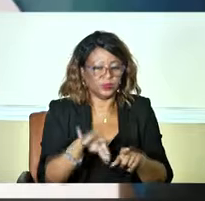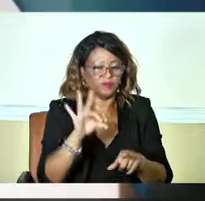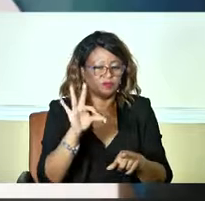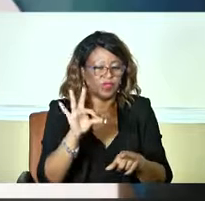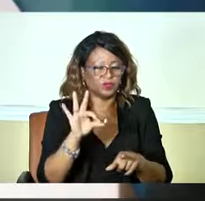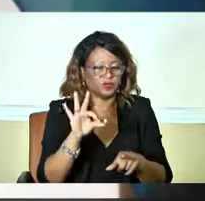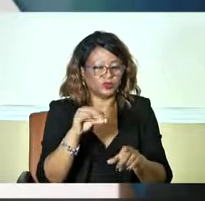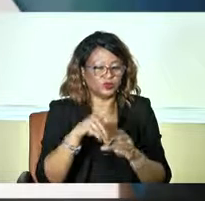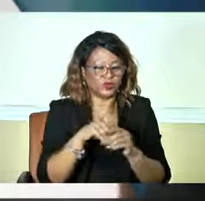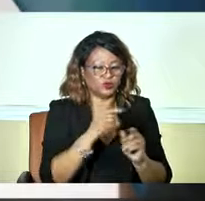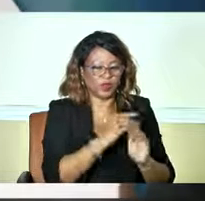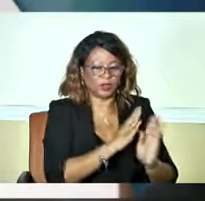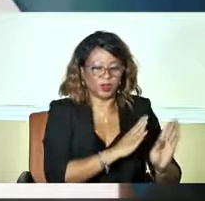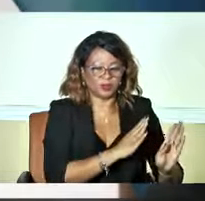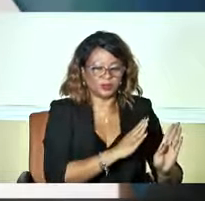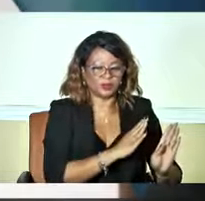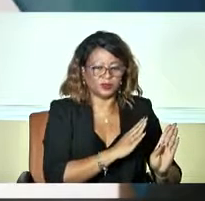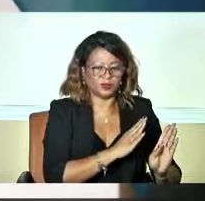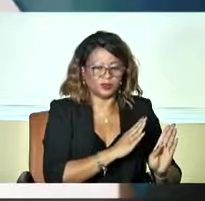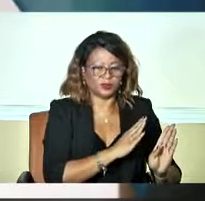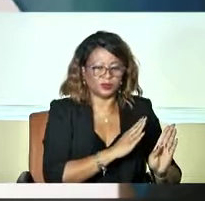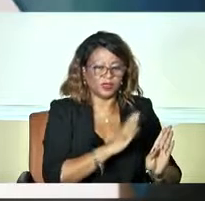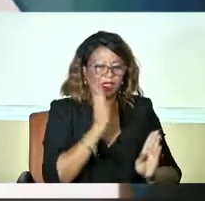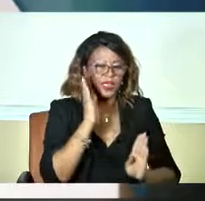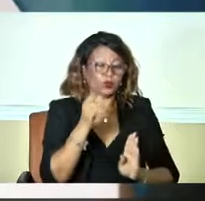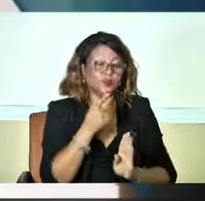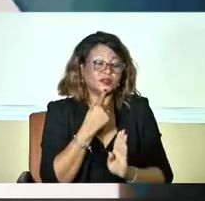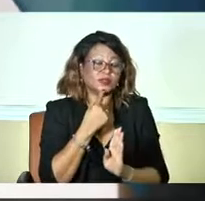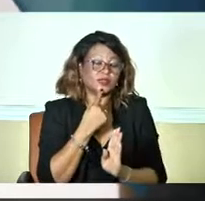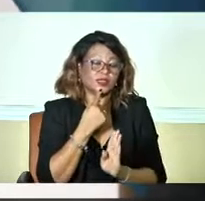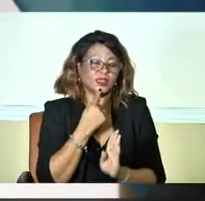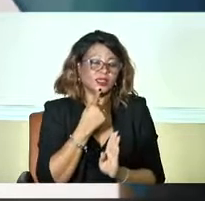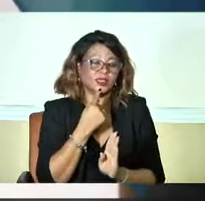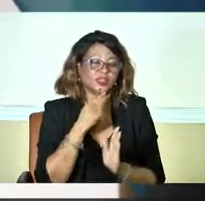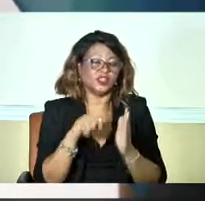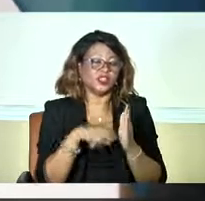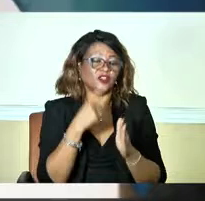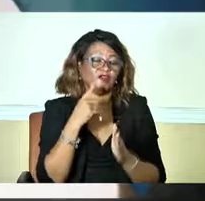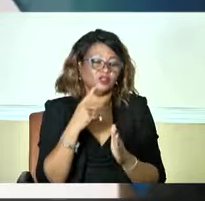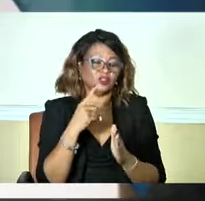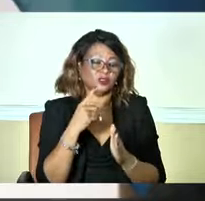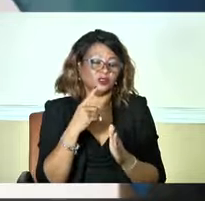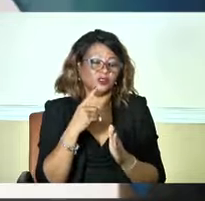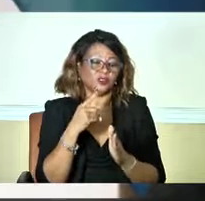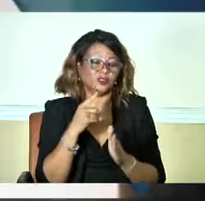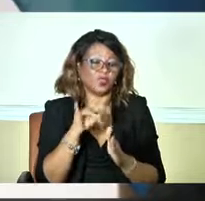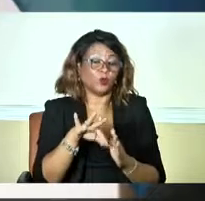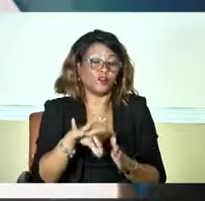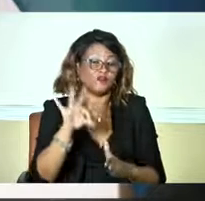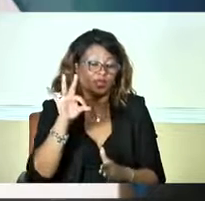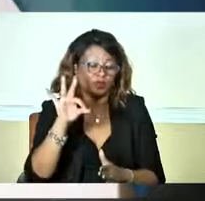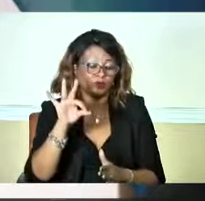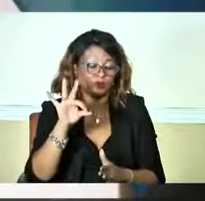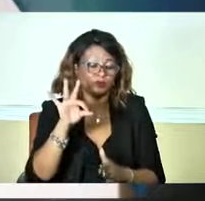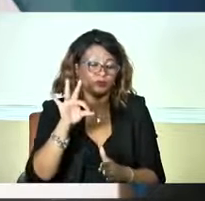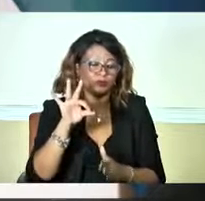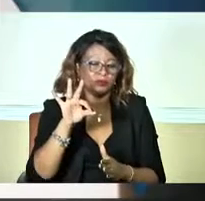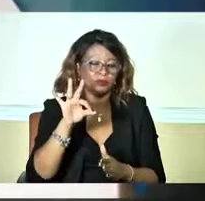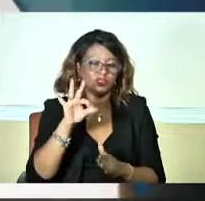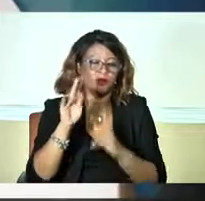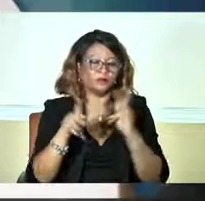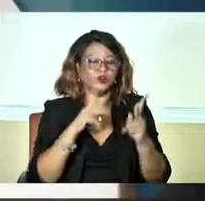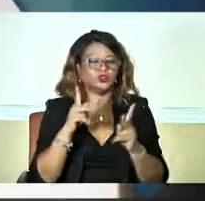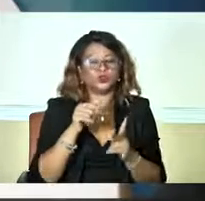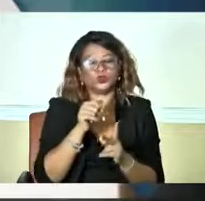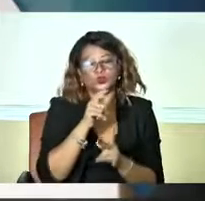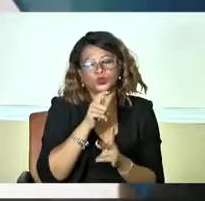in Grand Bahama. And I will say that the first one that was found, there have been persons